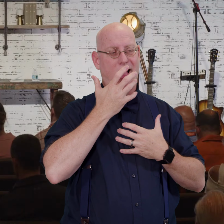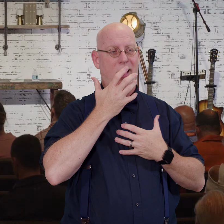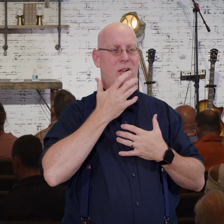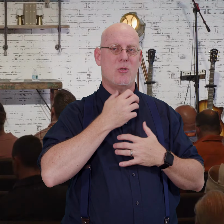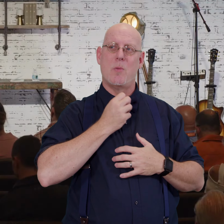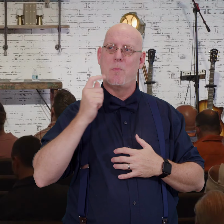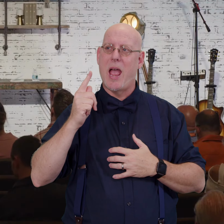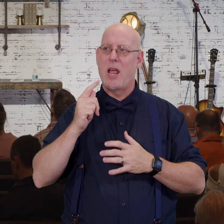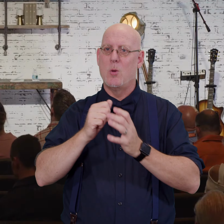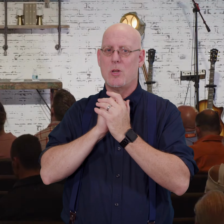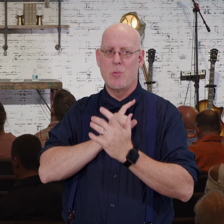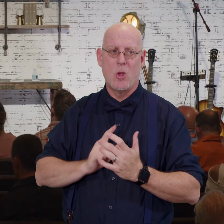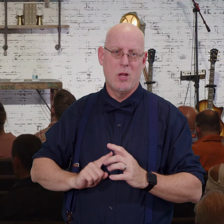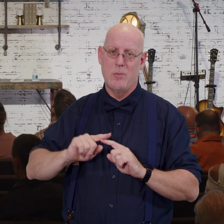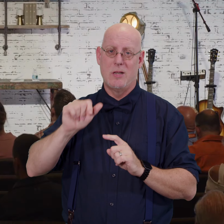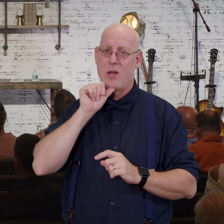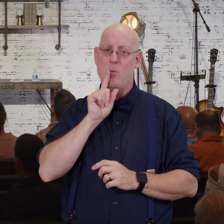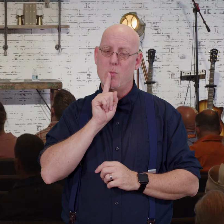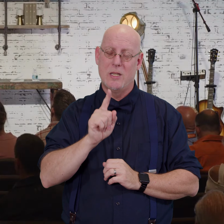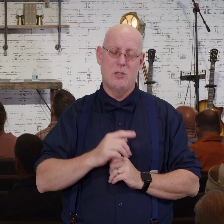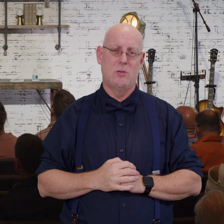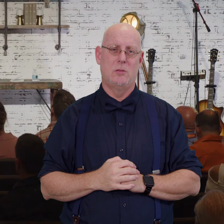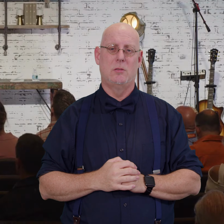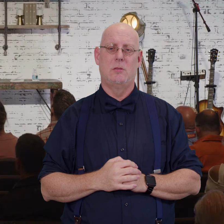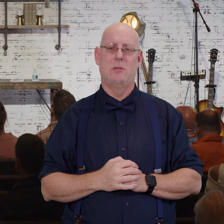worship the Lord. But it wasn't genuine.